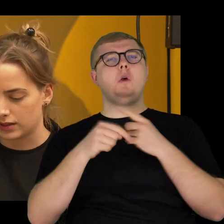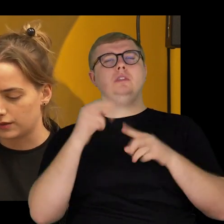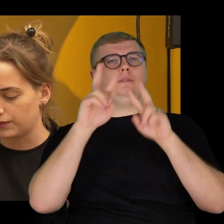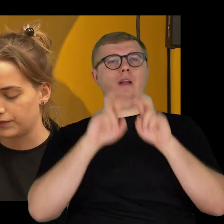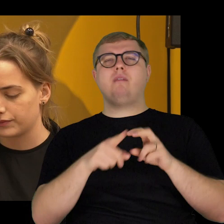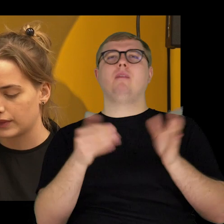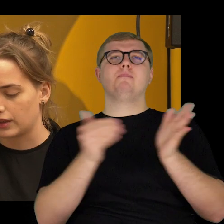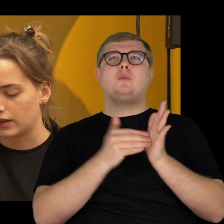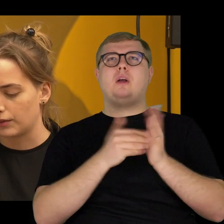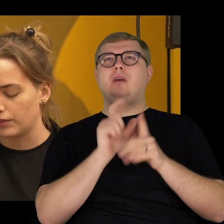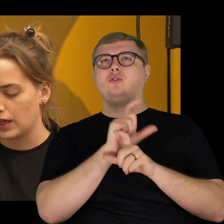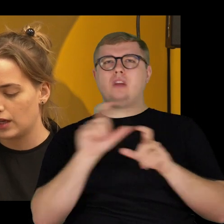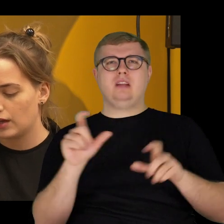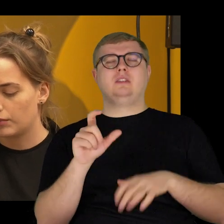process.